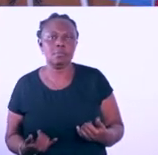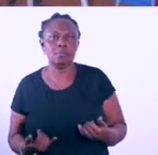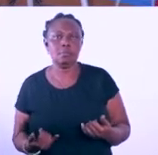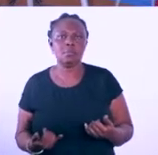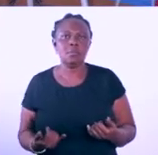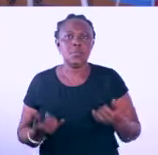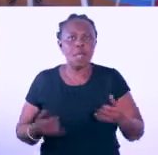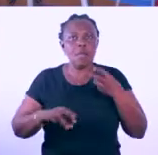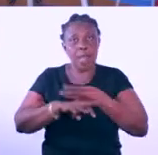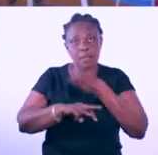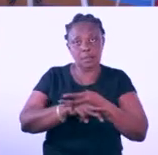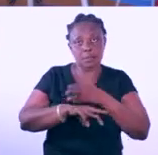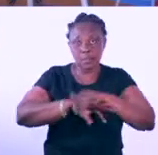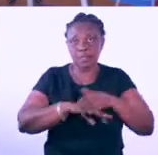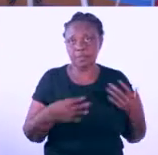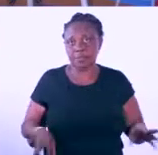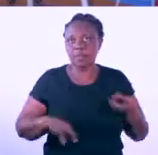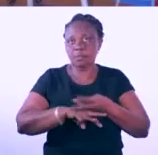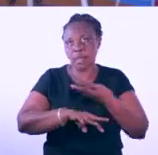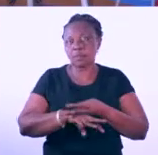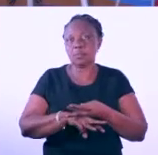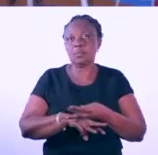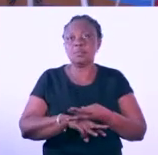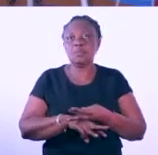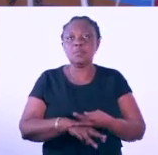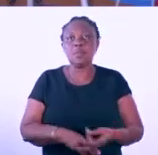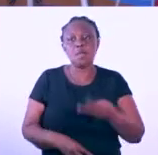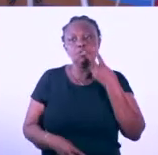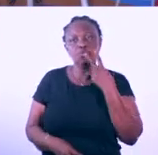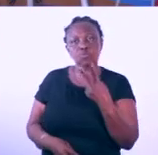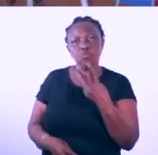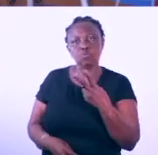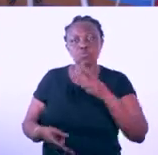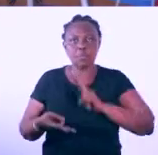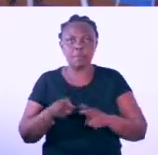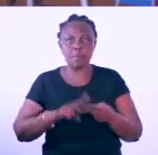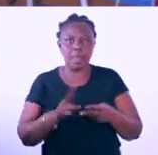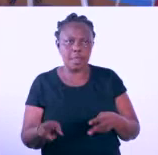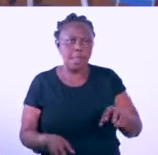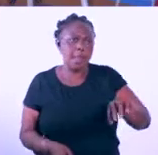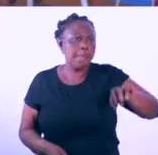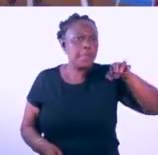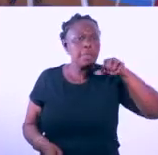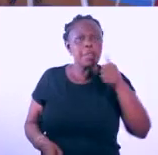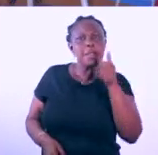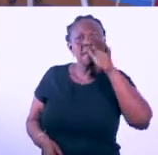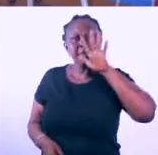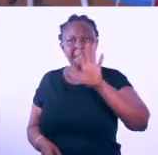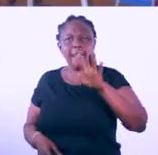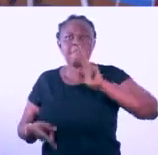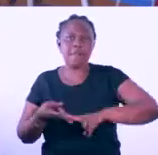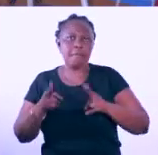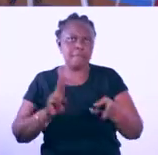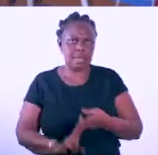some math, right? So there are 2-digit numbers here. Just pick any 5 of the numbers